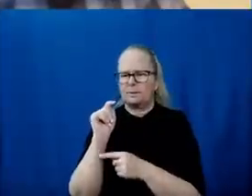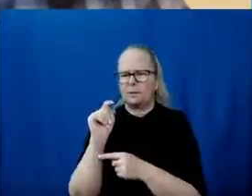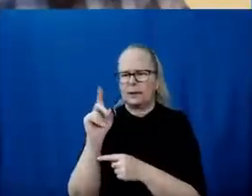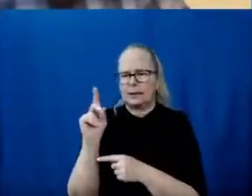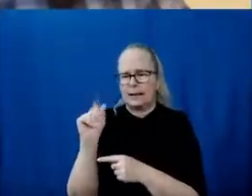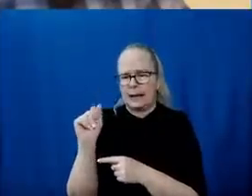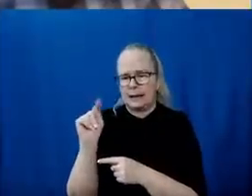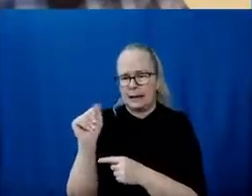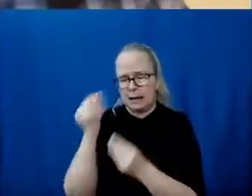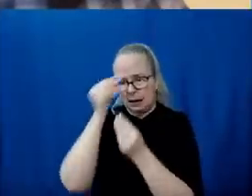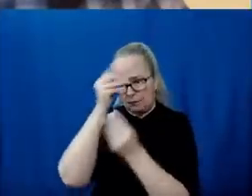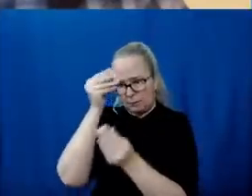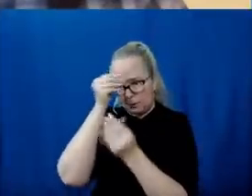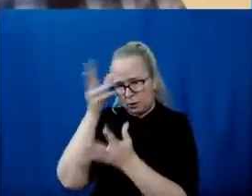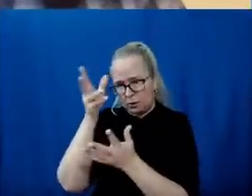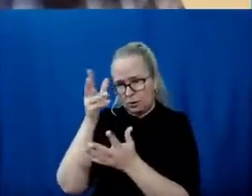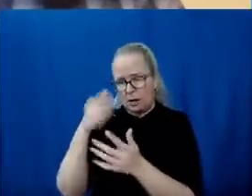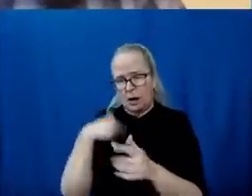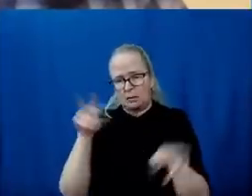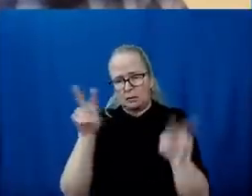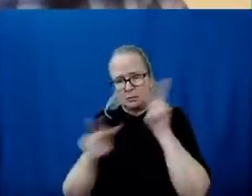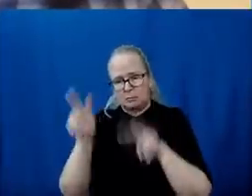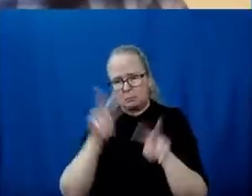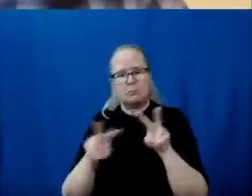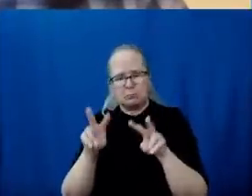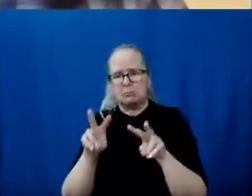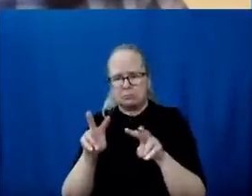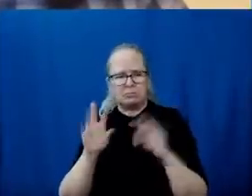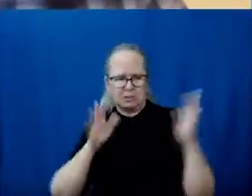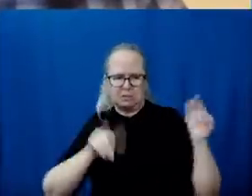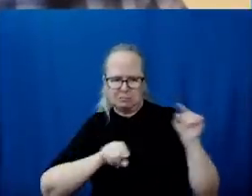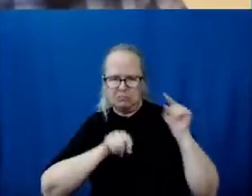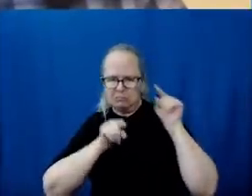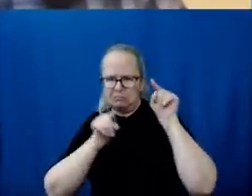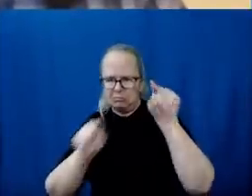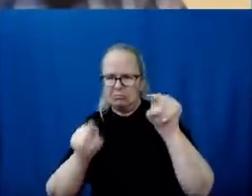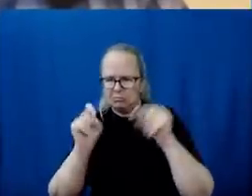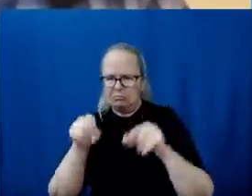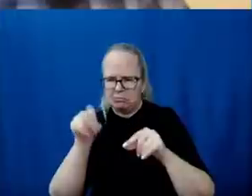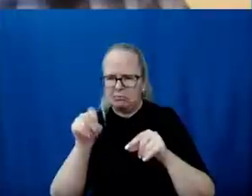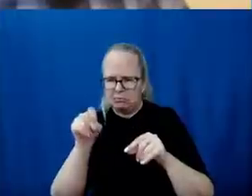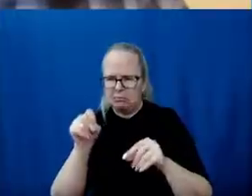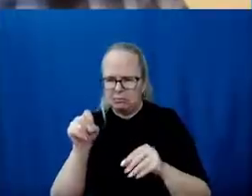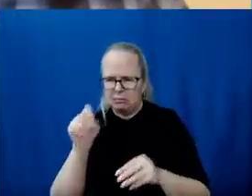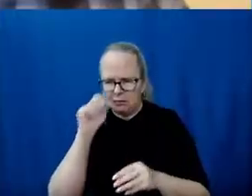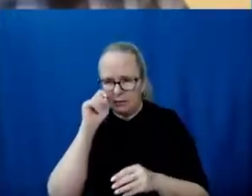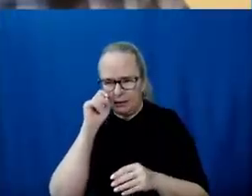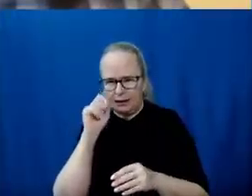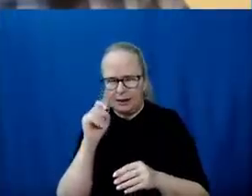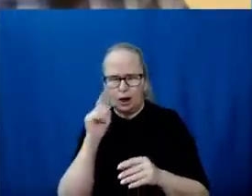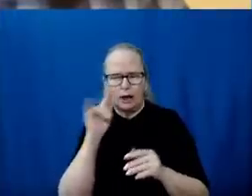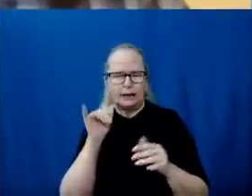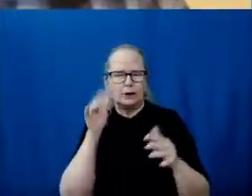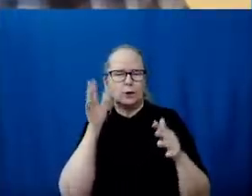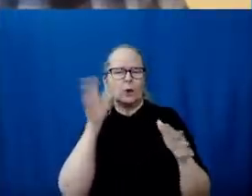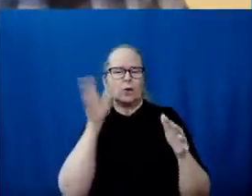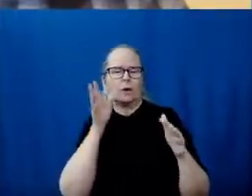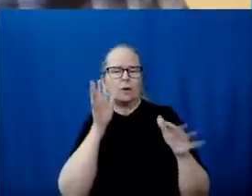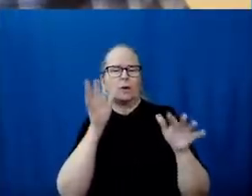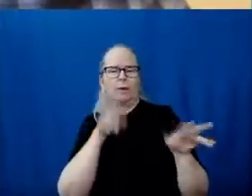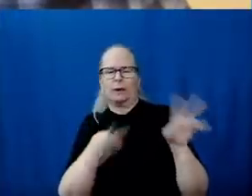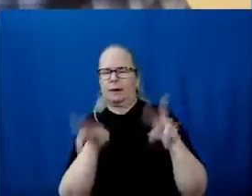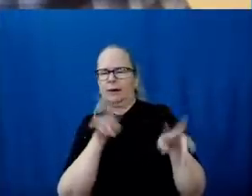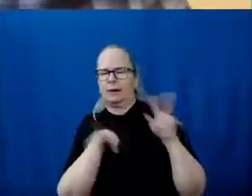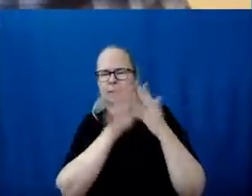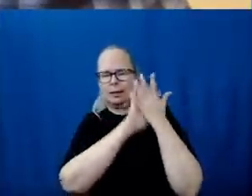But yeah, if they could fill out the data sets that I've looked at are all kind of just, yeah, they correlate, but they look like noise